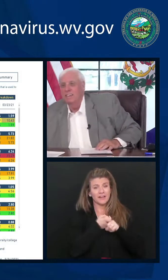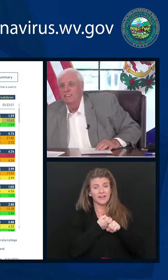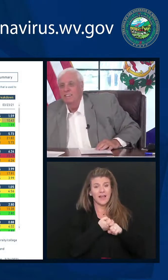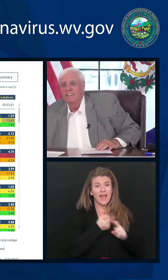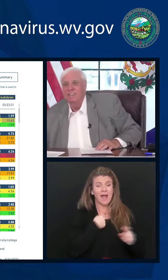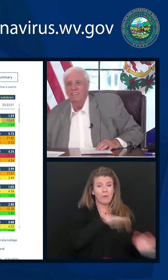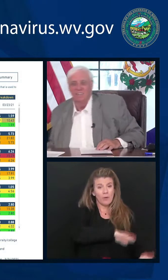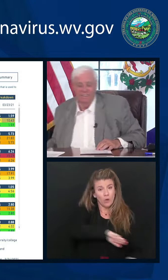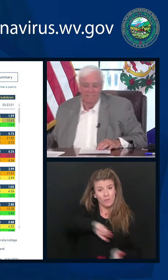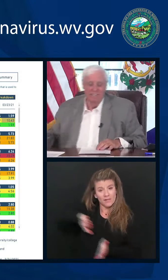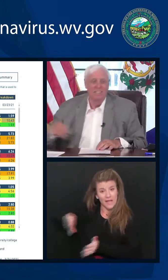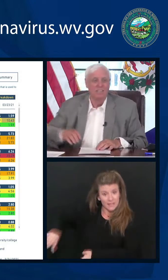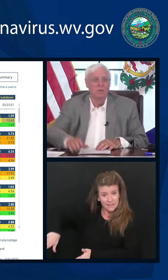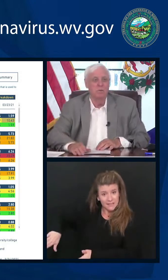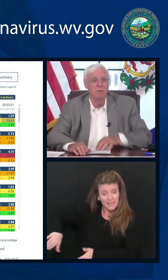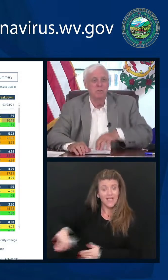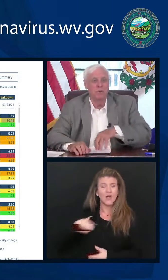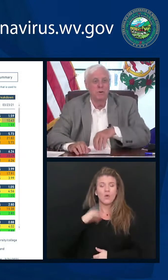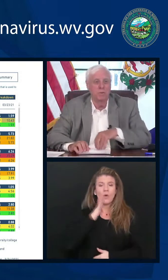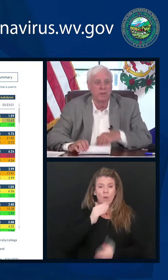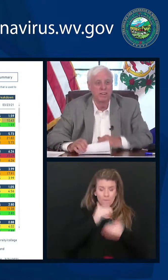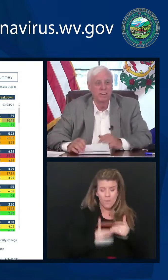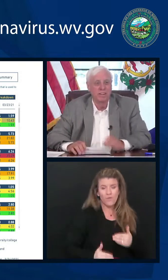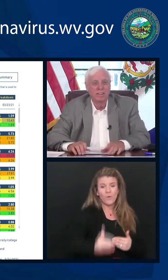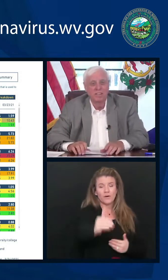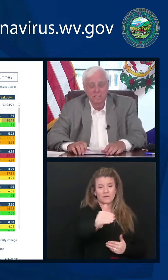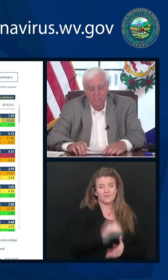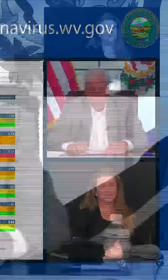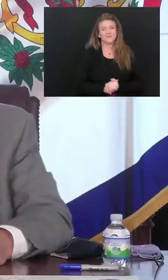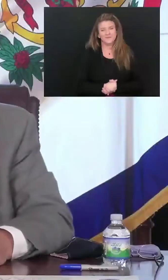side, and we're going to move forward.